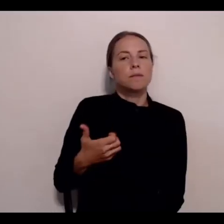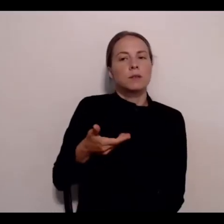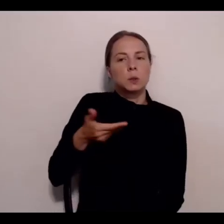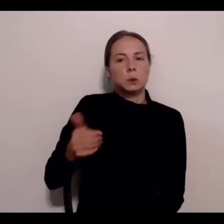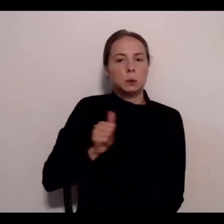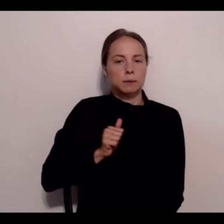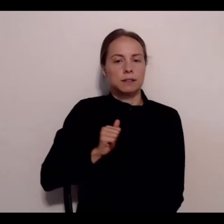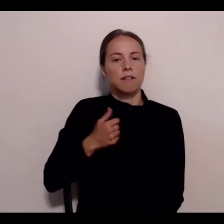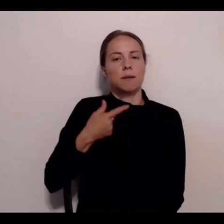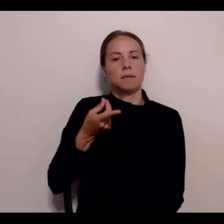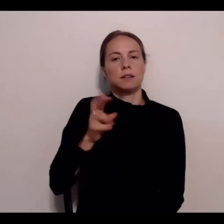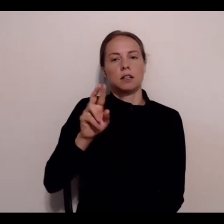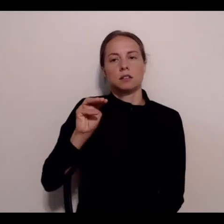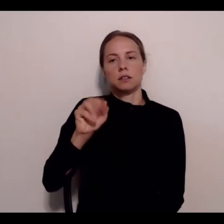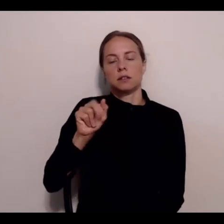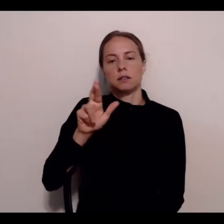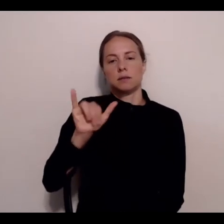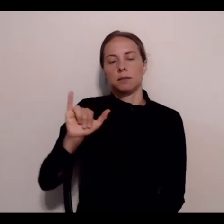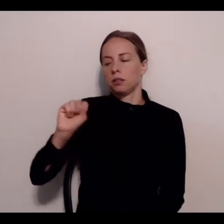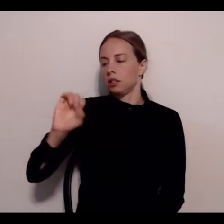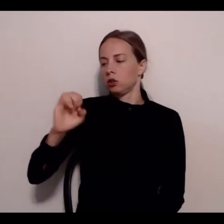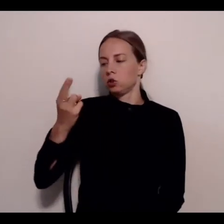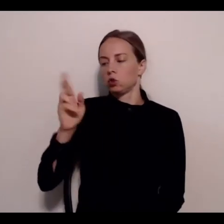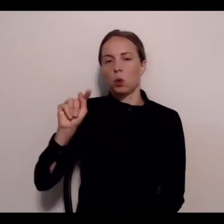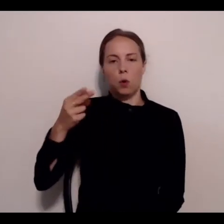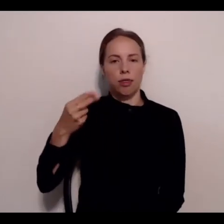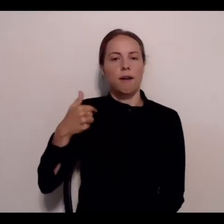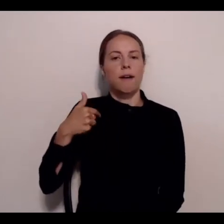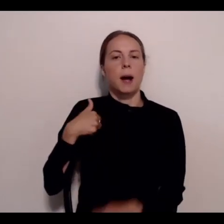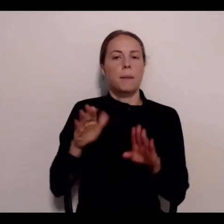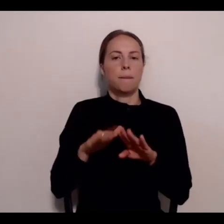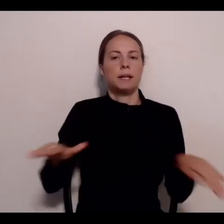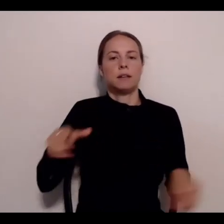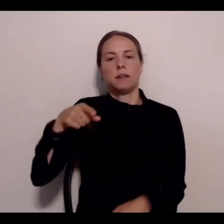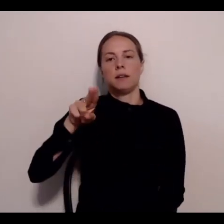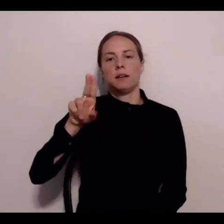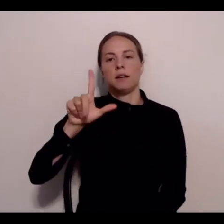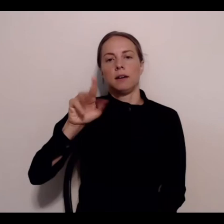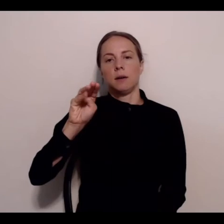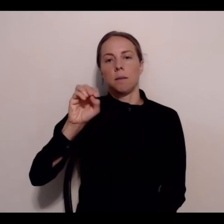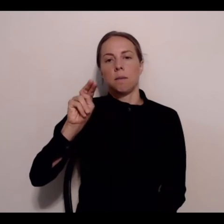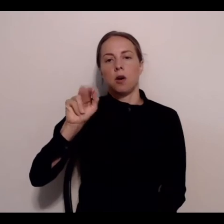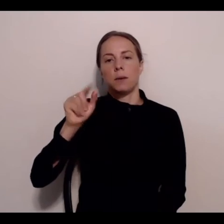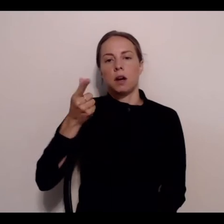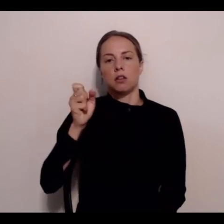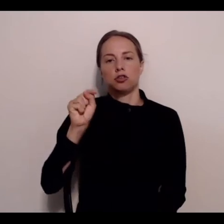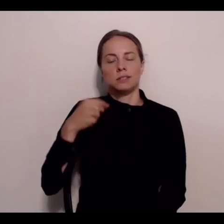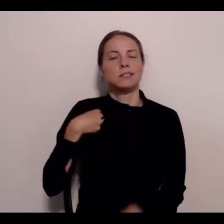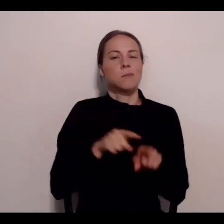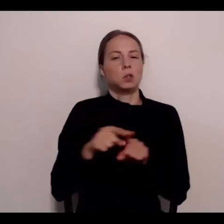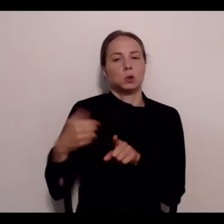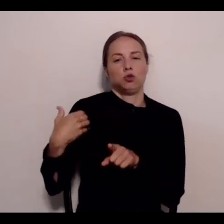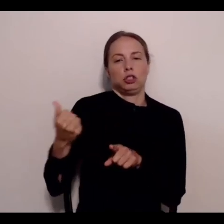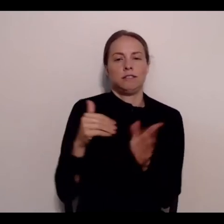Schroth. I'm a pediatric pulmonologist, and I currently work as Chief Medical Officer for Cure SMA, a